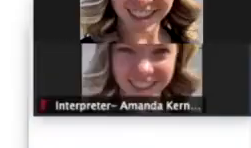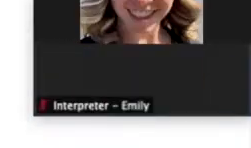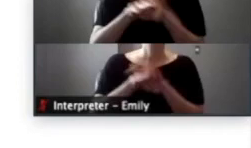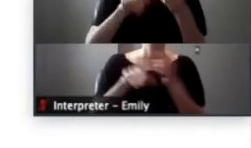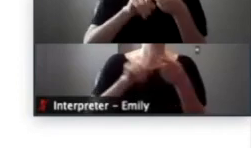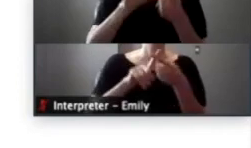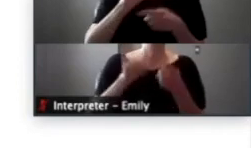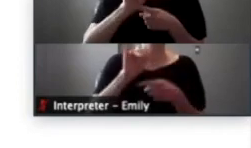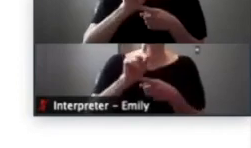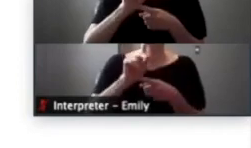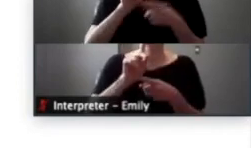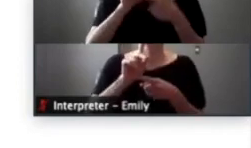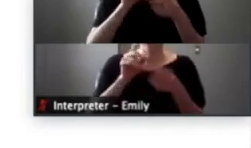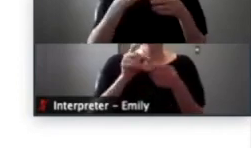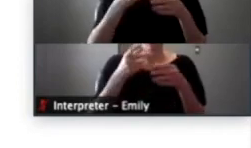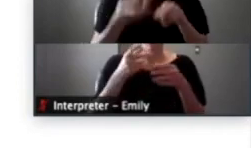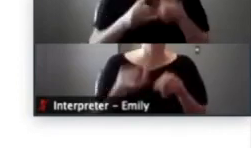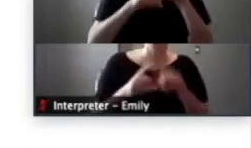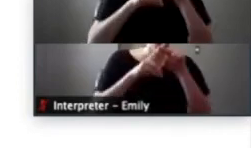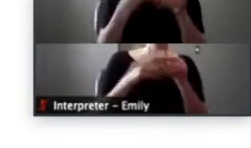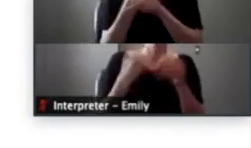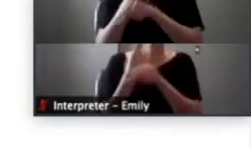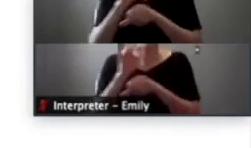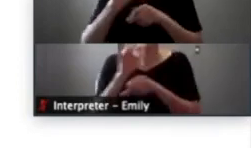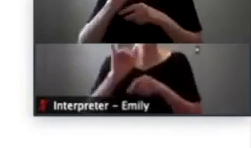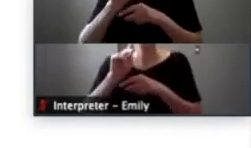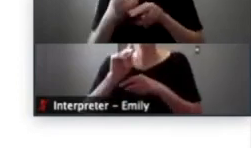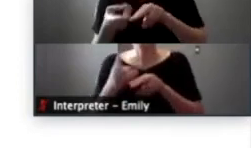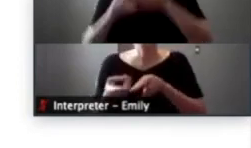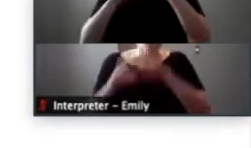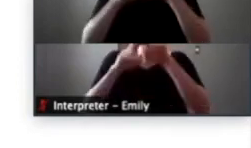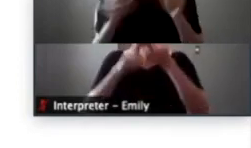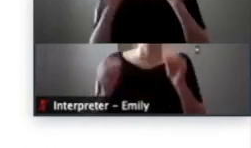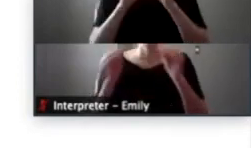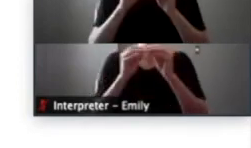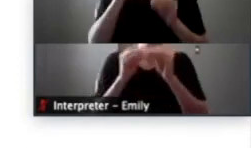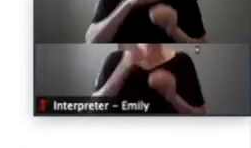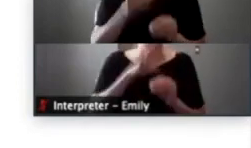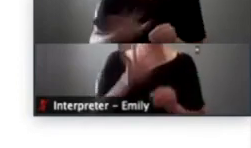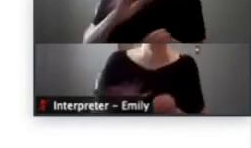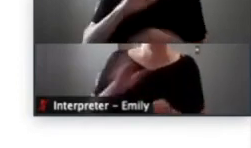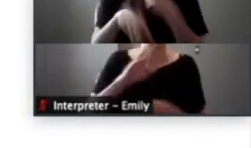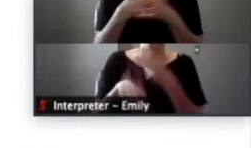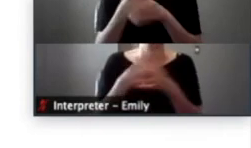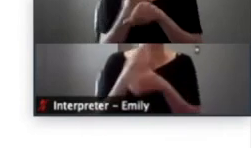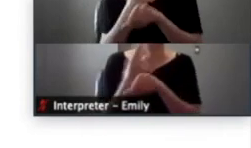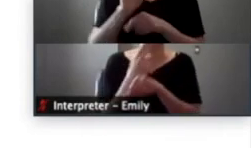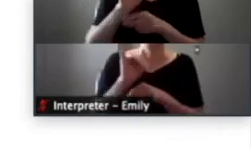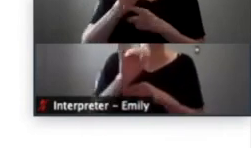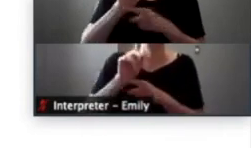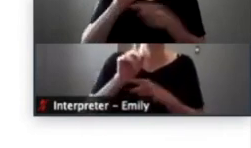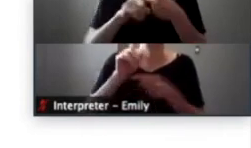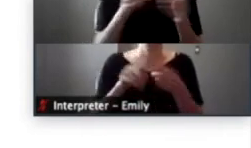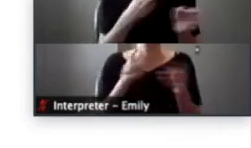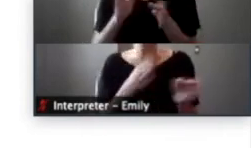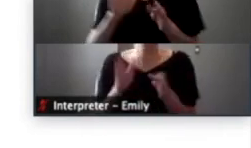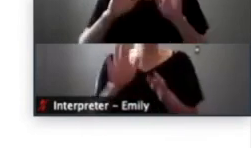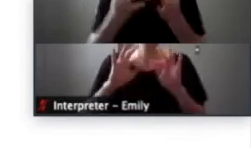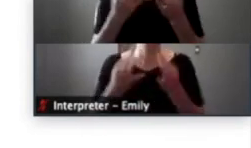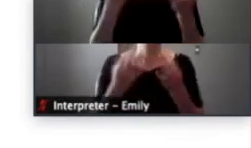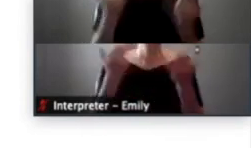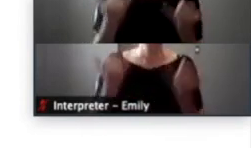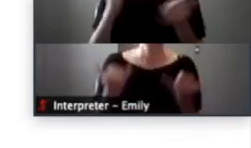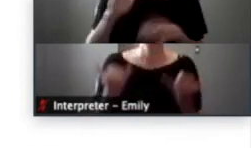women worldwide are using IUDs to plan their families. Today, our panel will provide